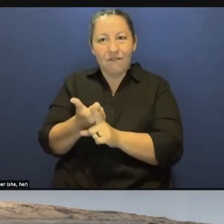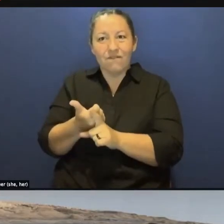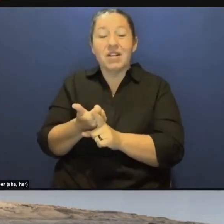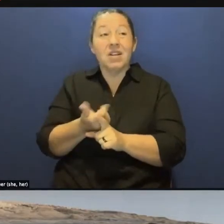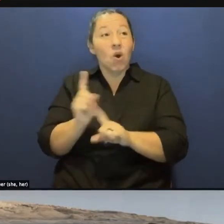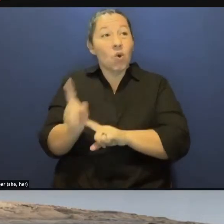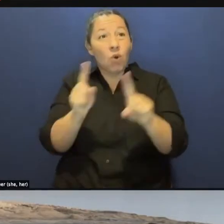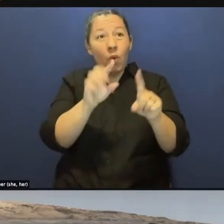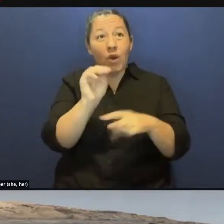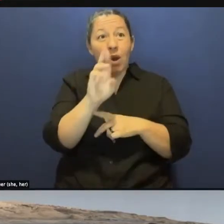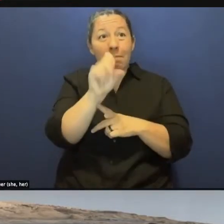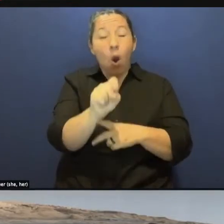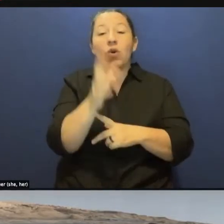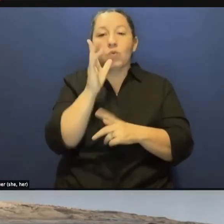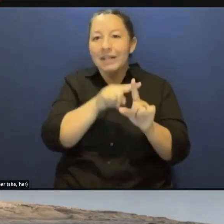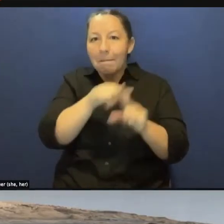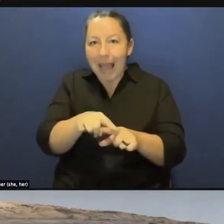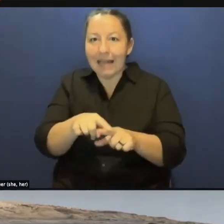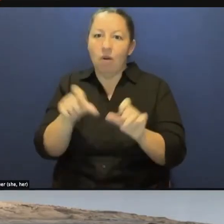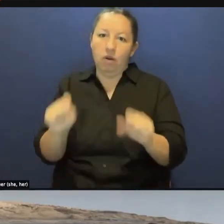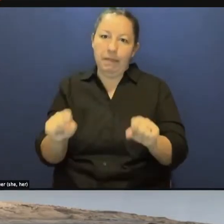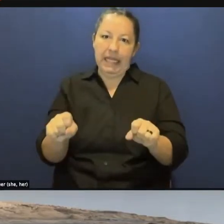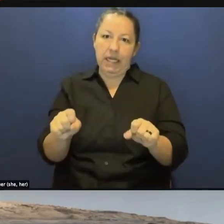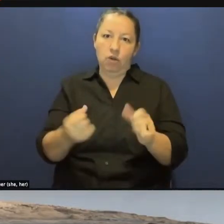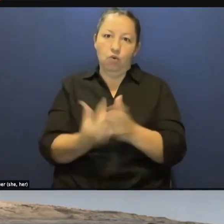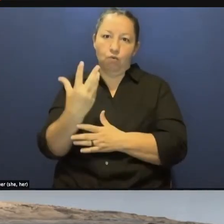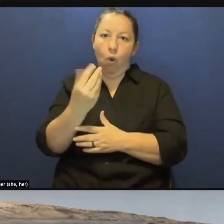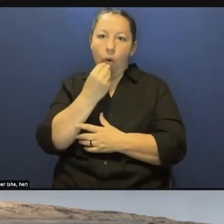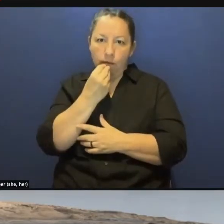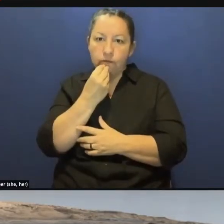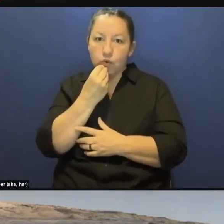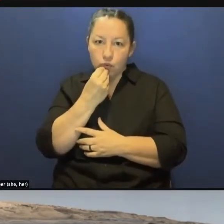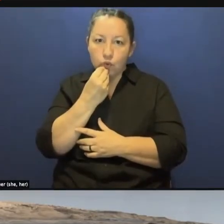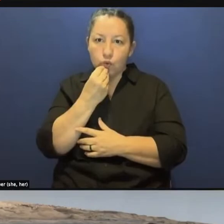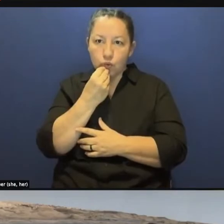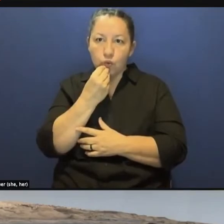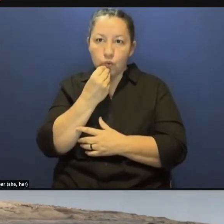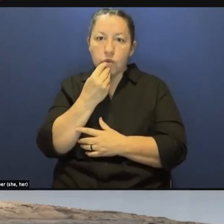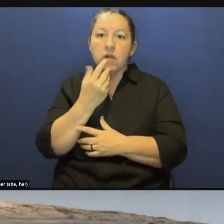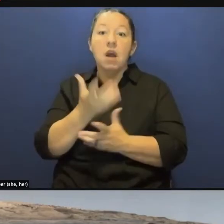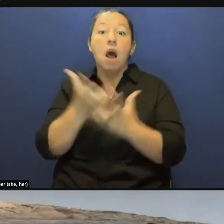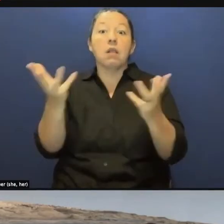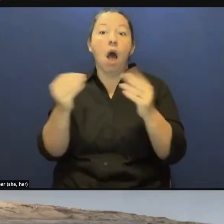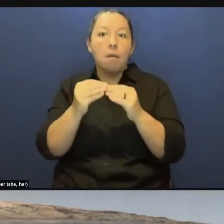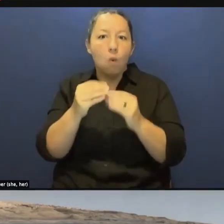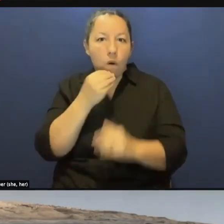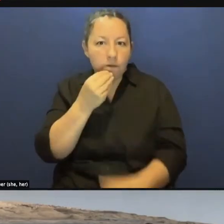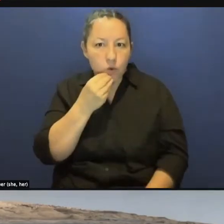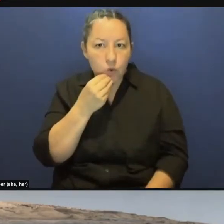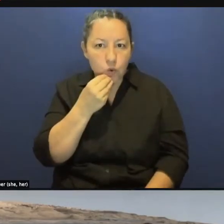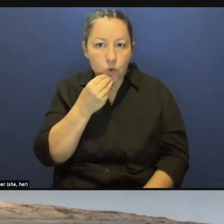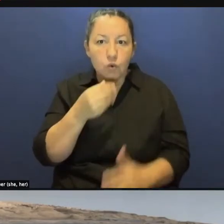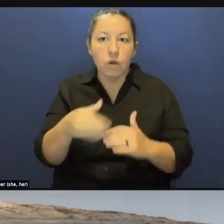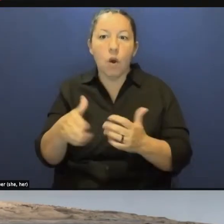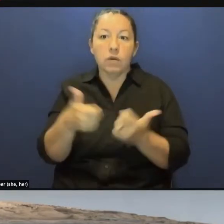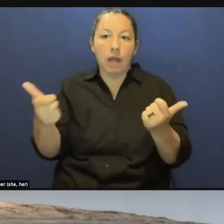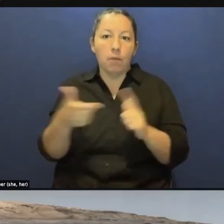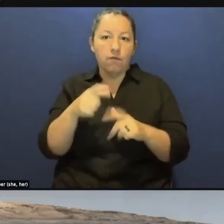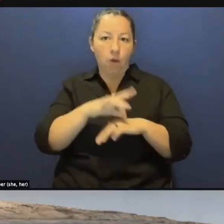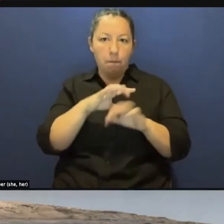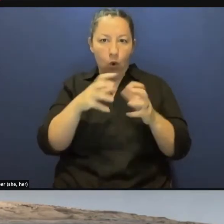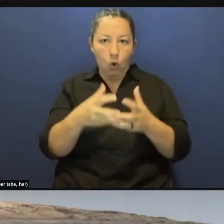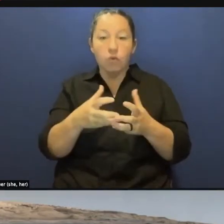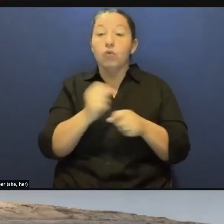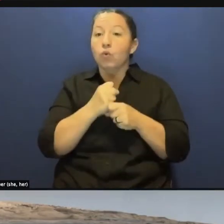depend upon the ability to really grow much more food to create a sustainable